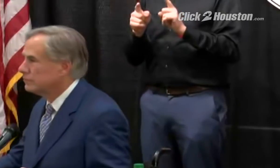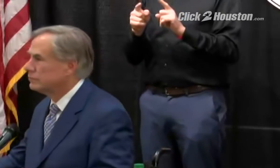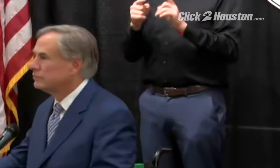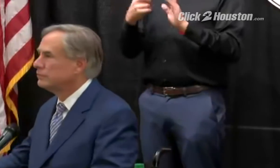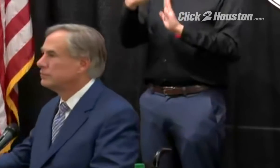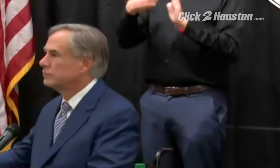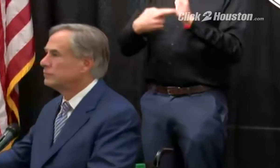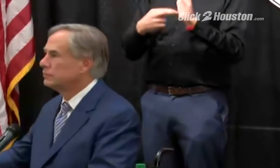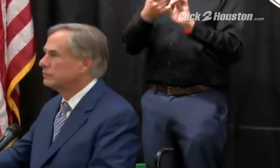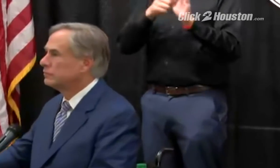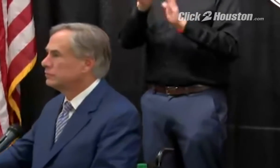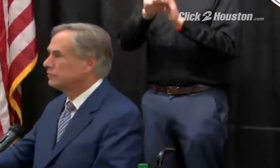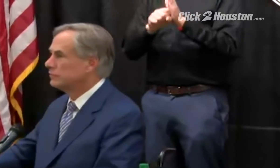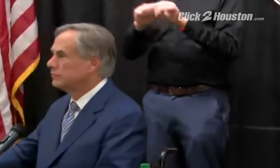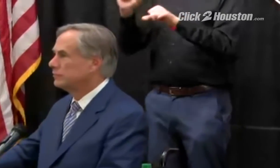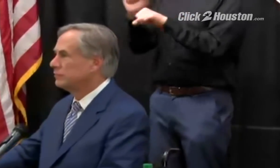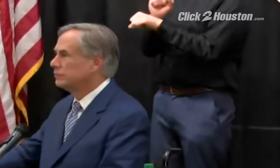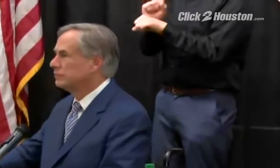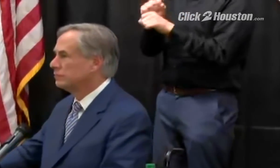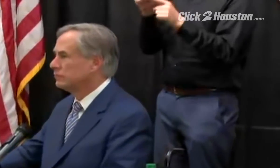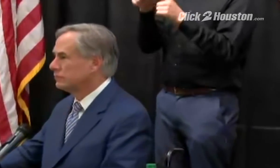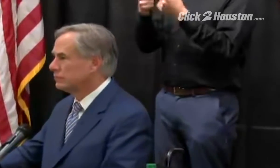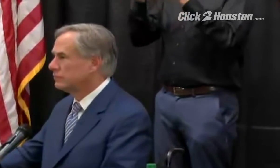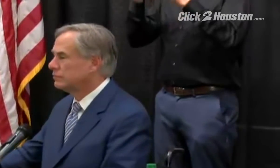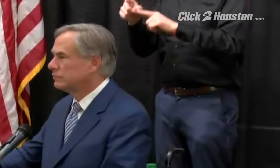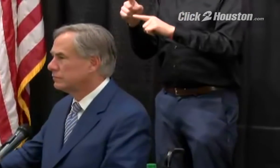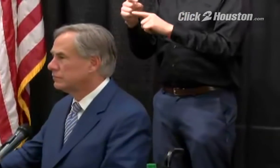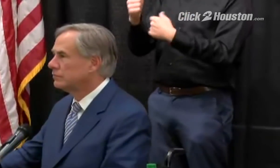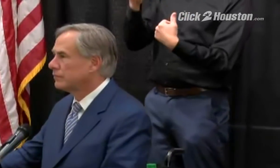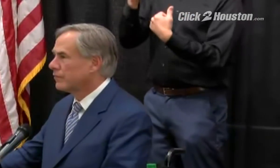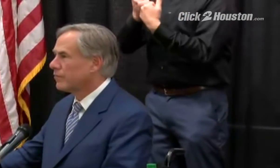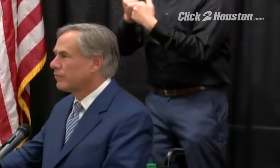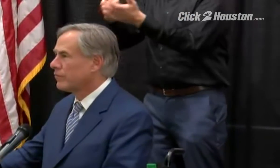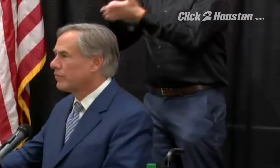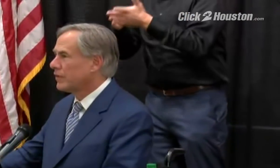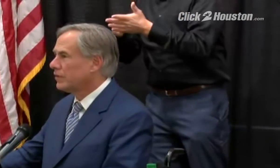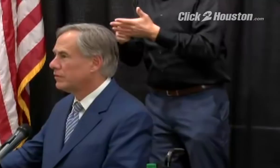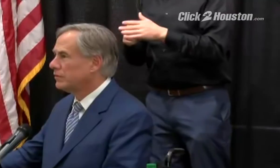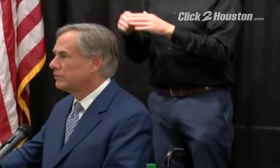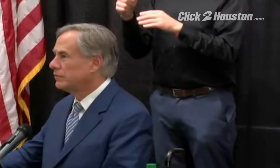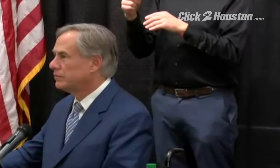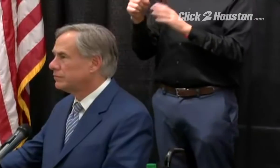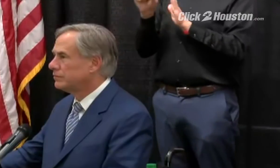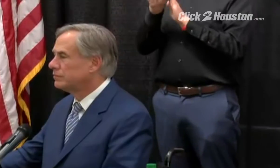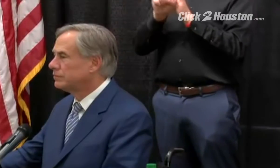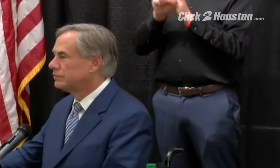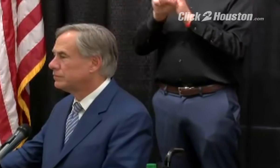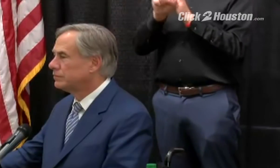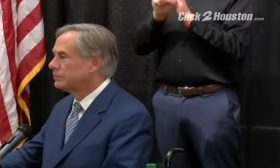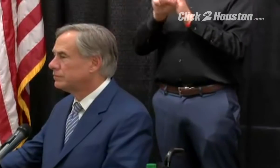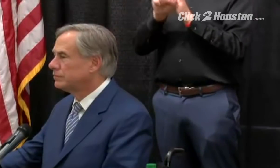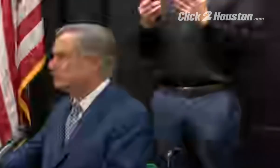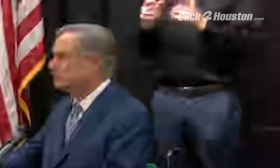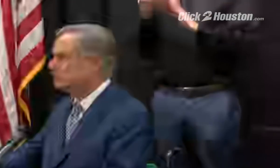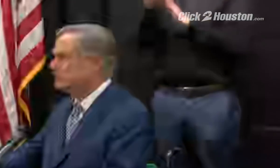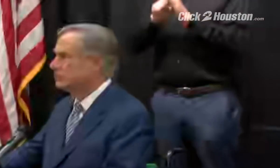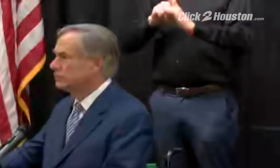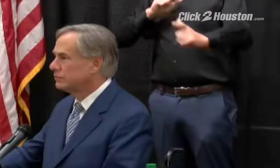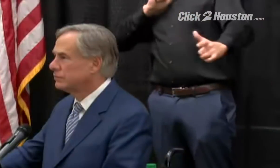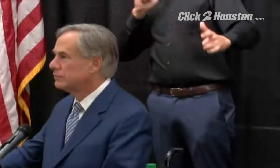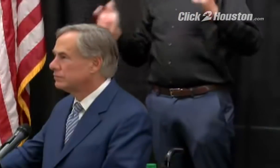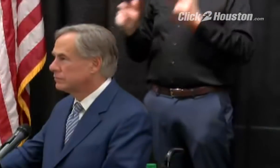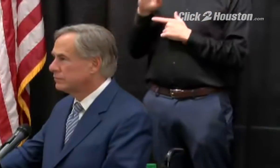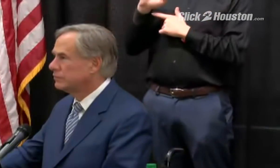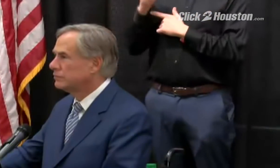enforced. Texas is a big state with diverse needs at this point, and why not give city and county